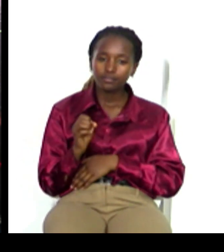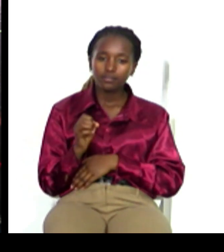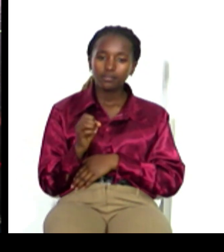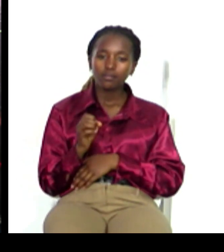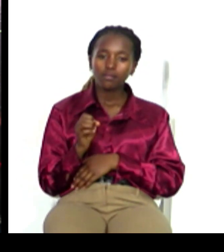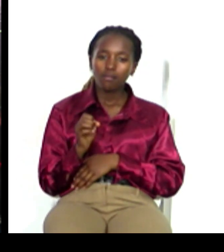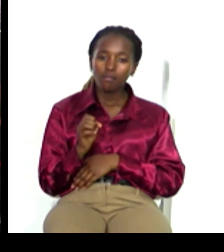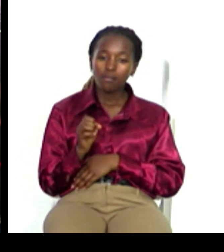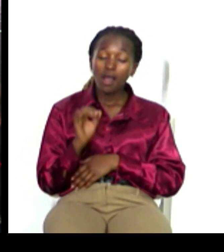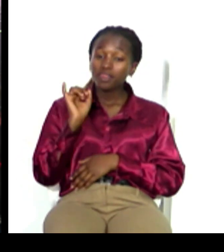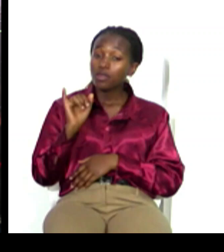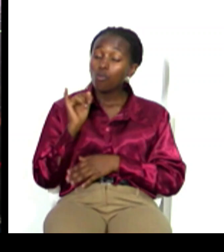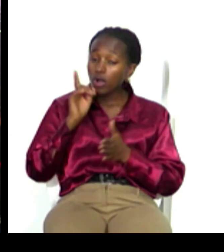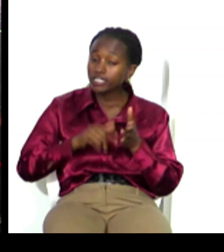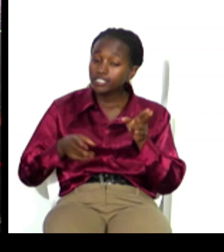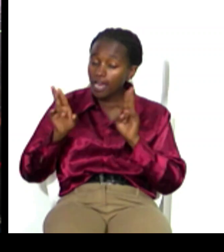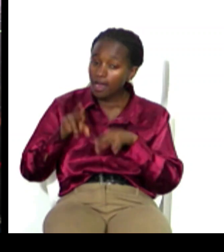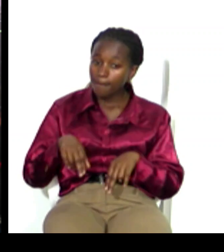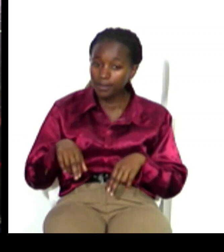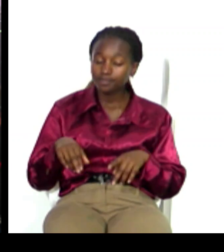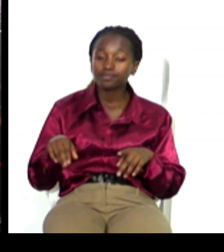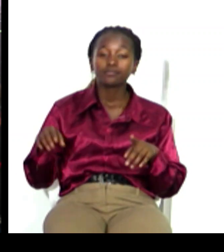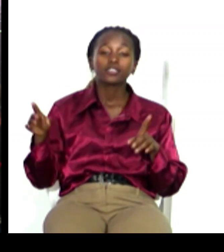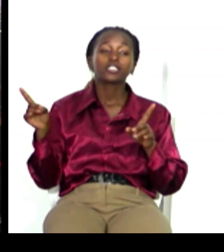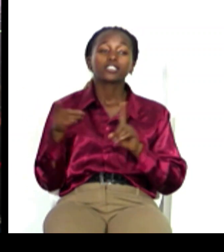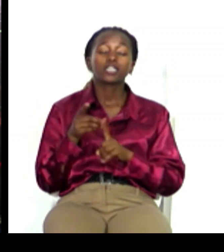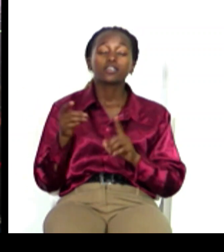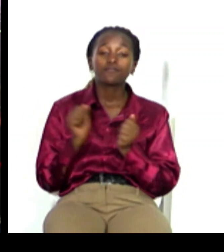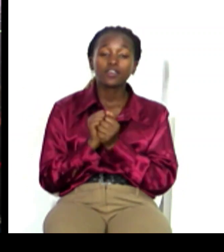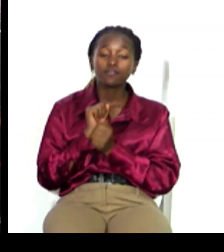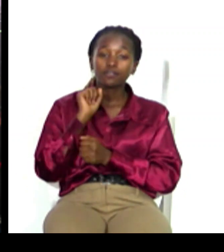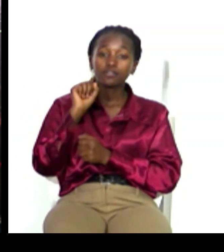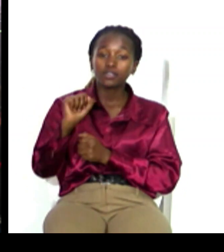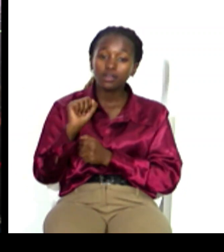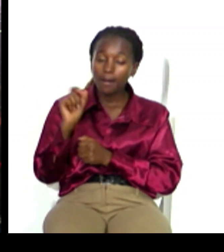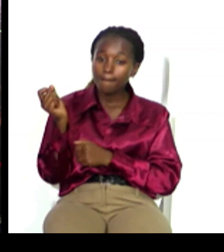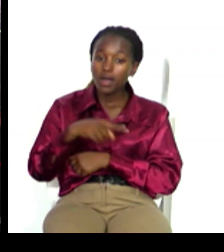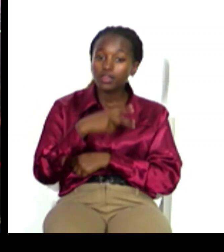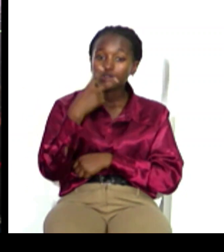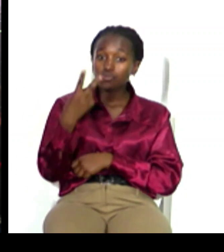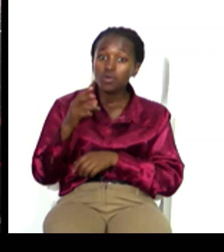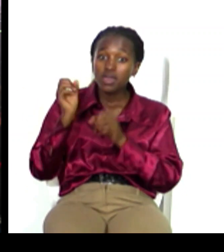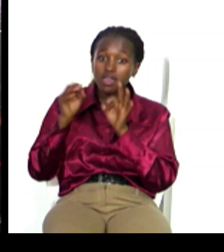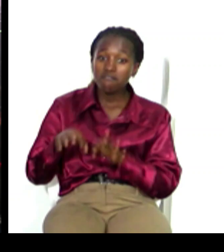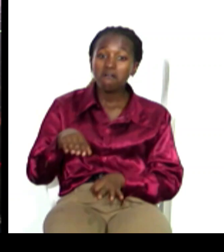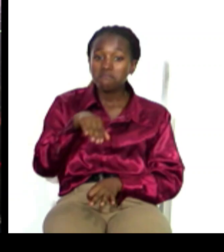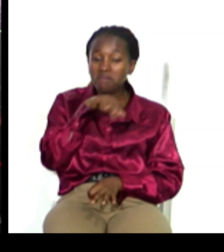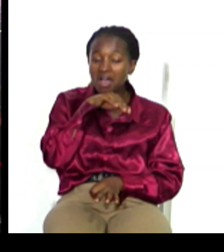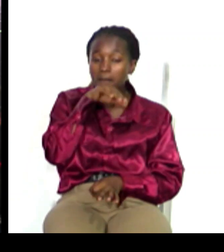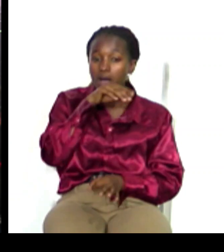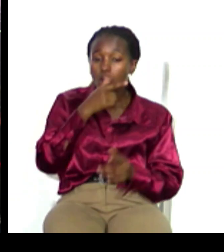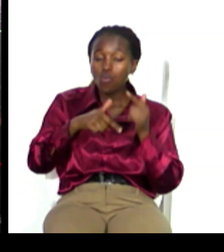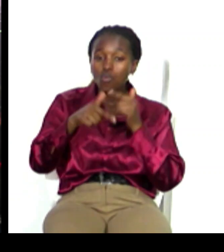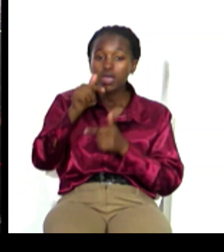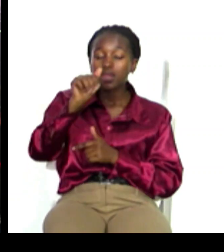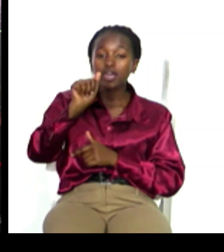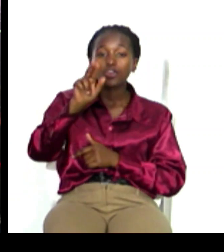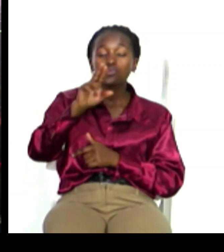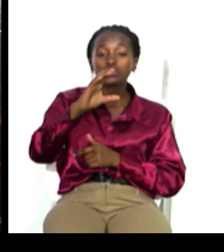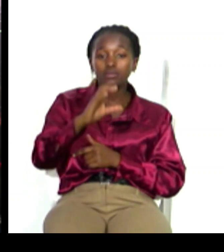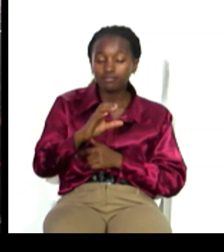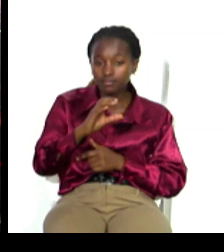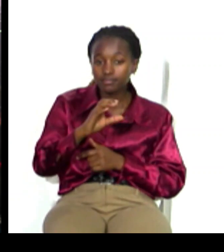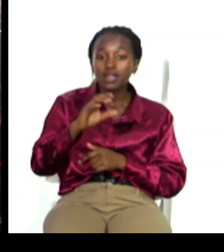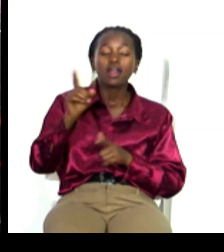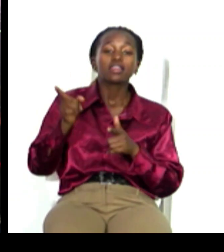is what is going to happen. Come 15th February. If Raila Amolo Odinga wins the AU seat,